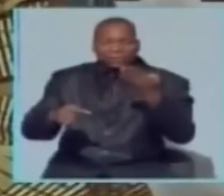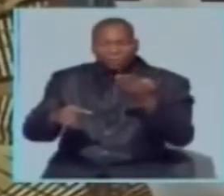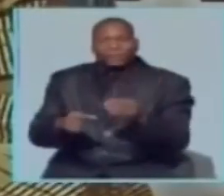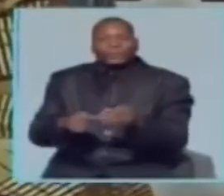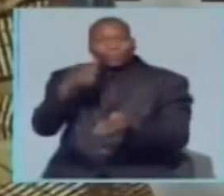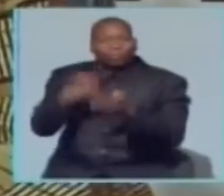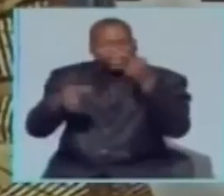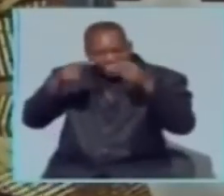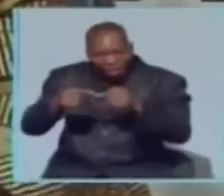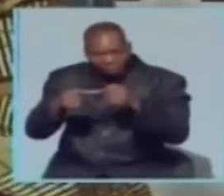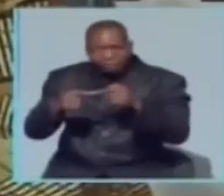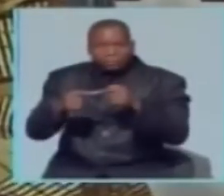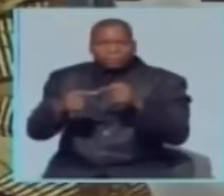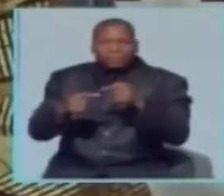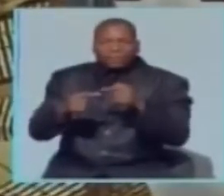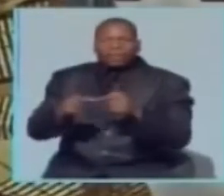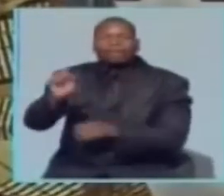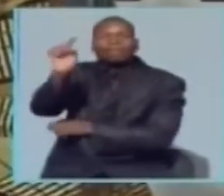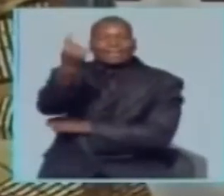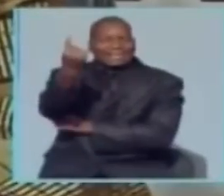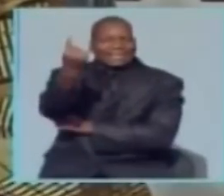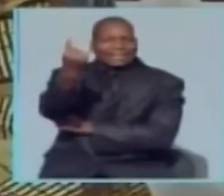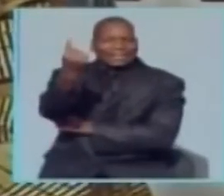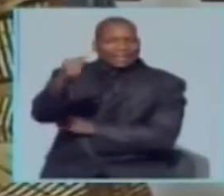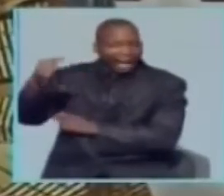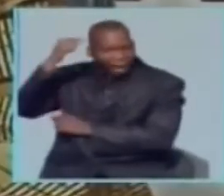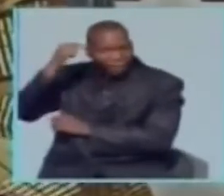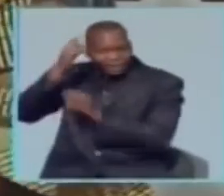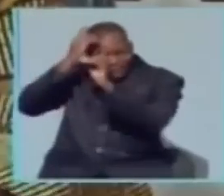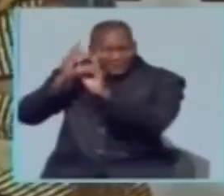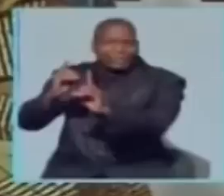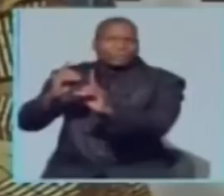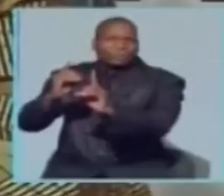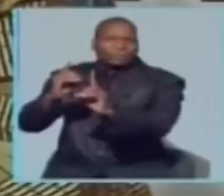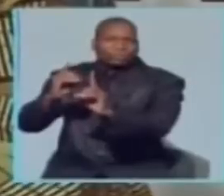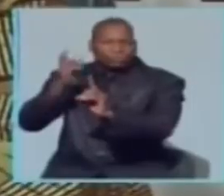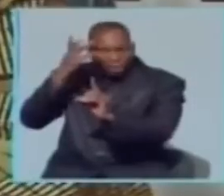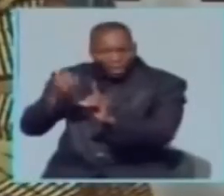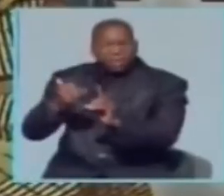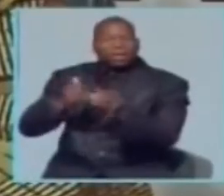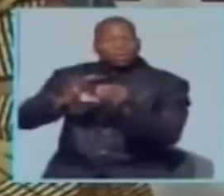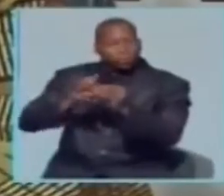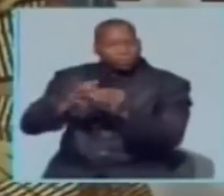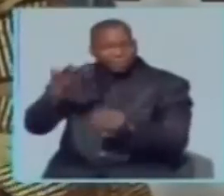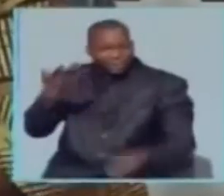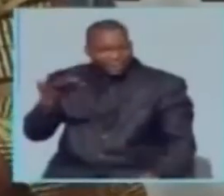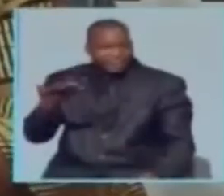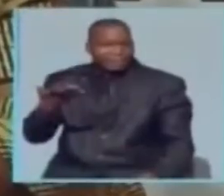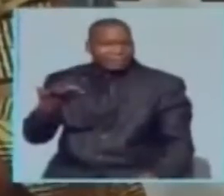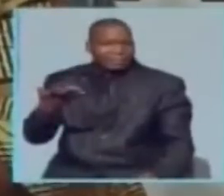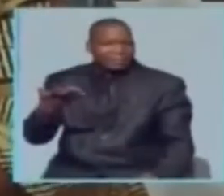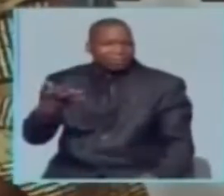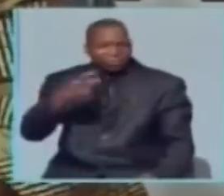happen. First, there are immediate decisions that government has made because there is a crisis. And we saw that